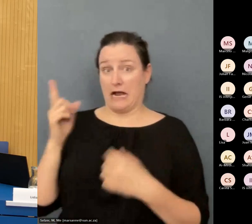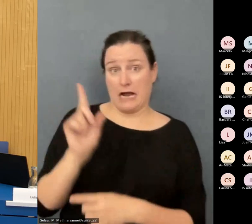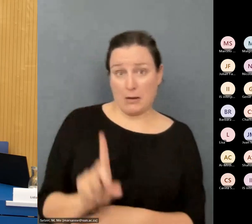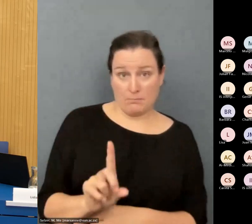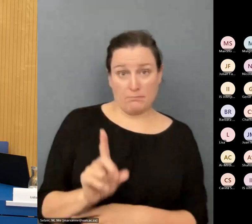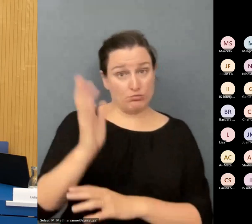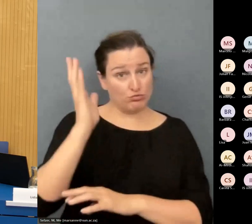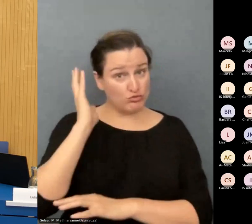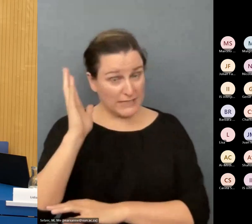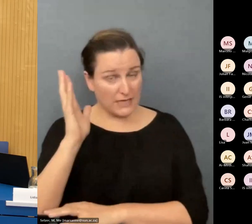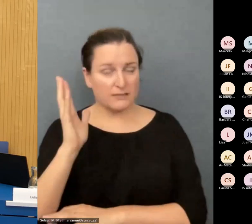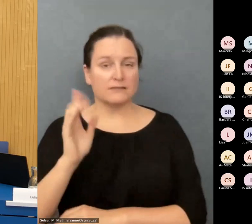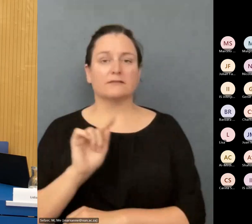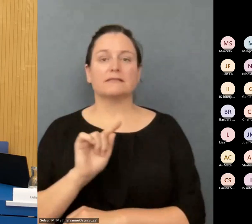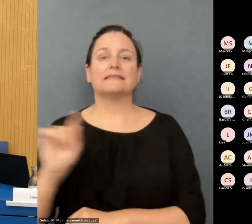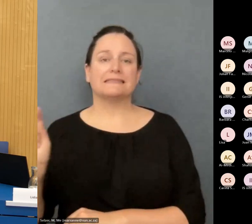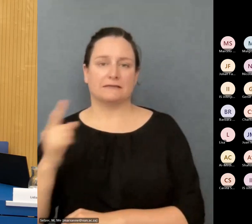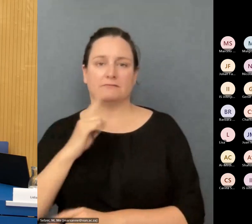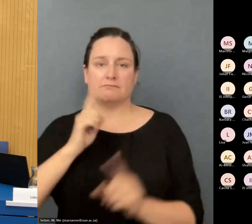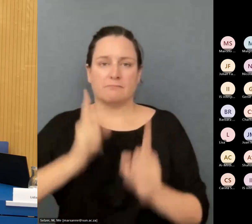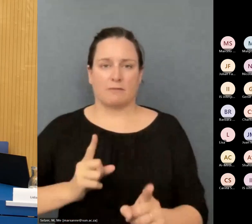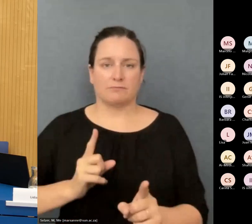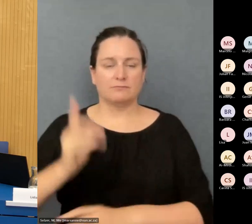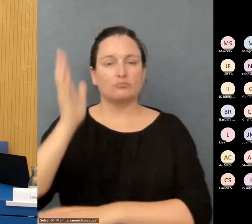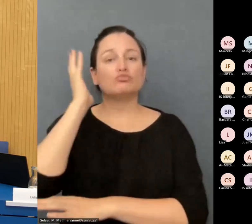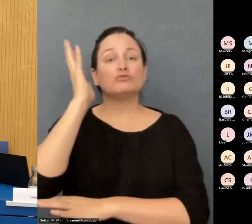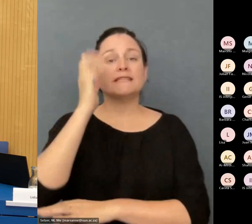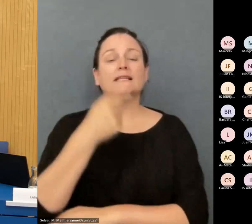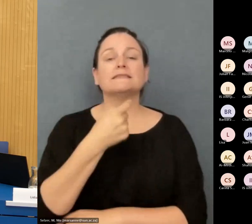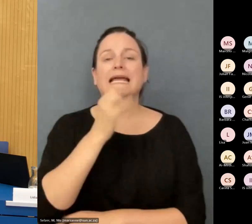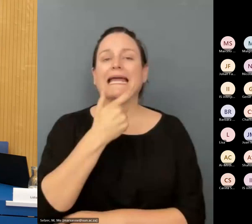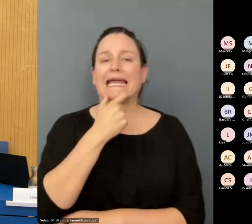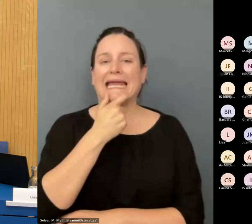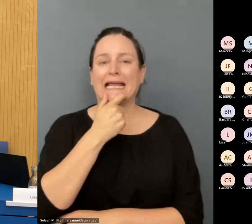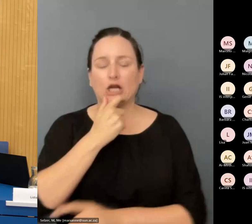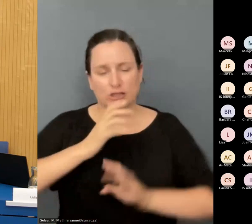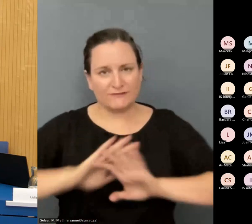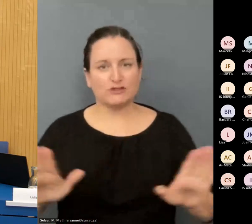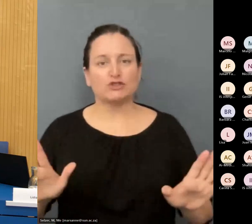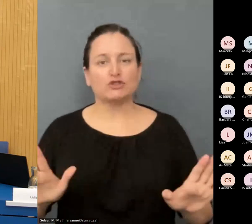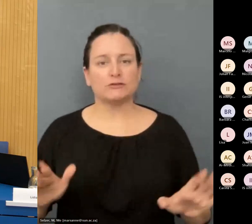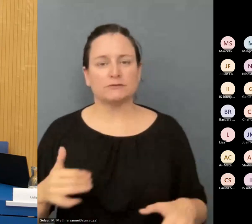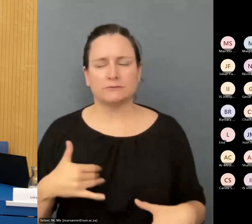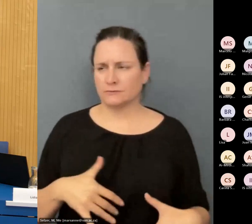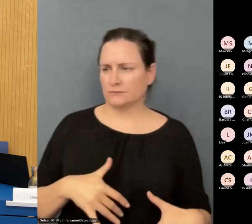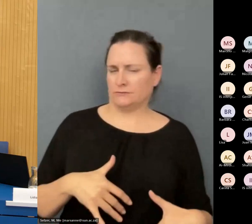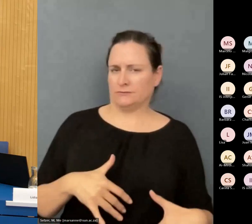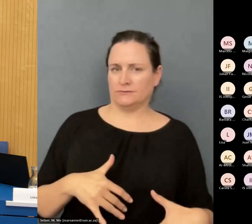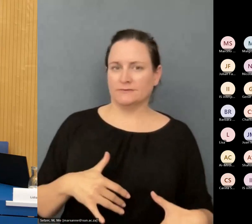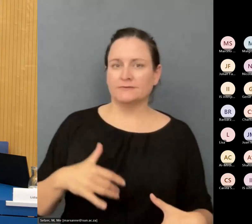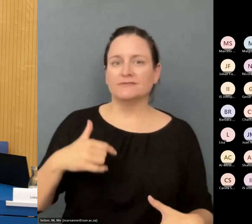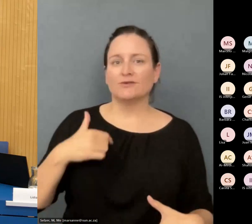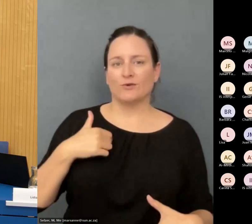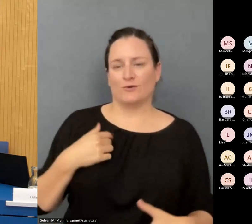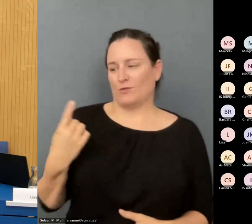is to present in English. So that was very difficult for one of our members